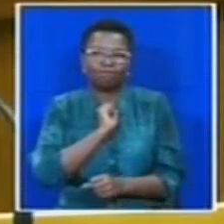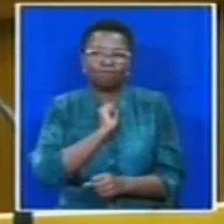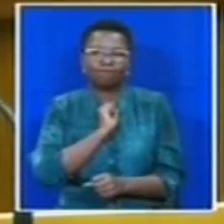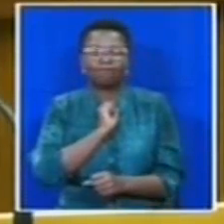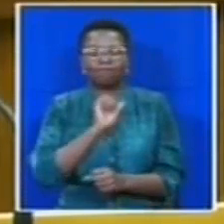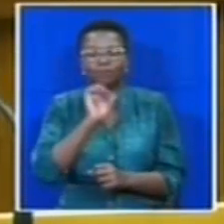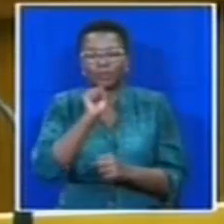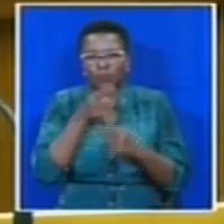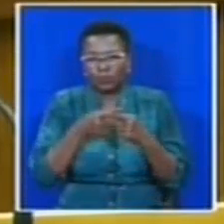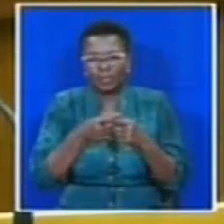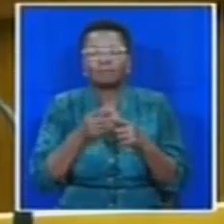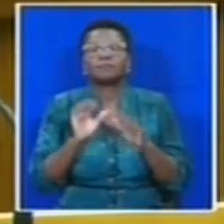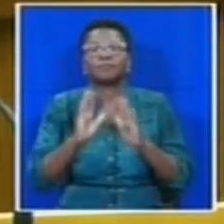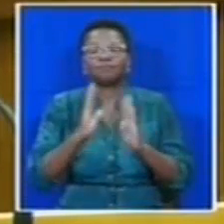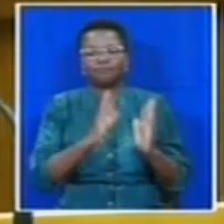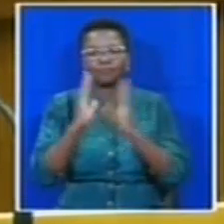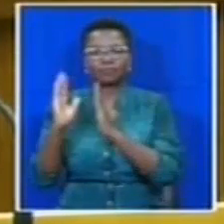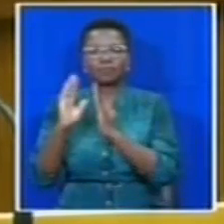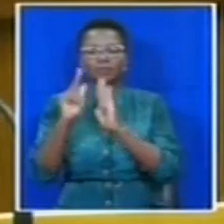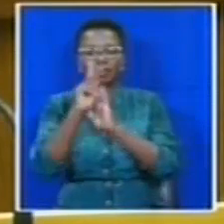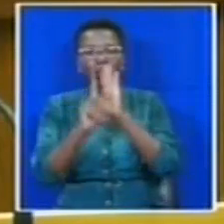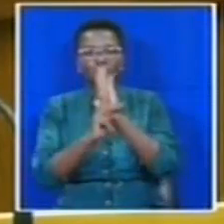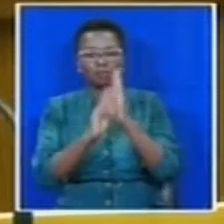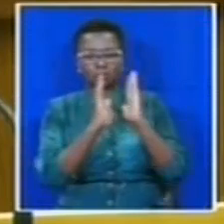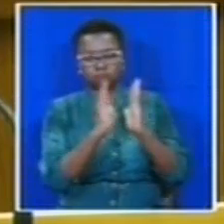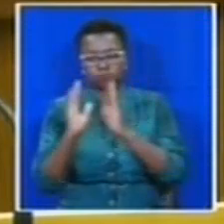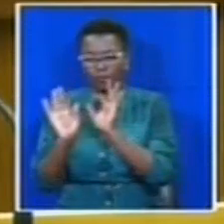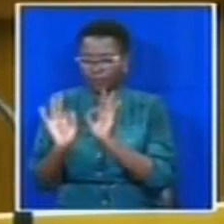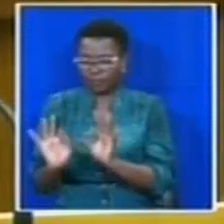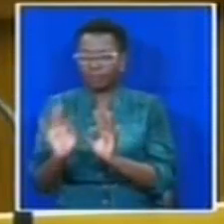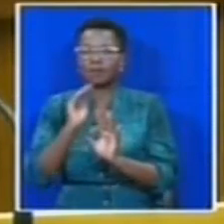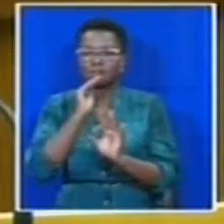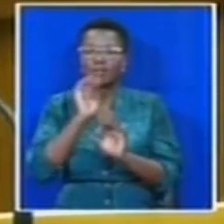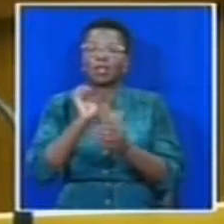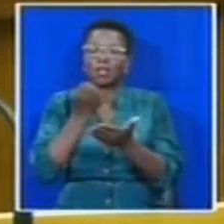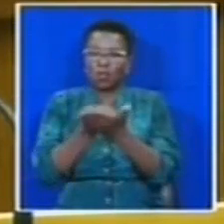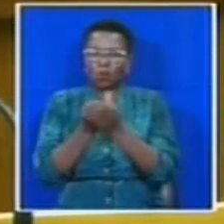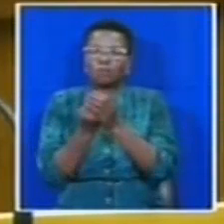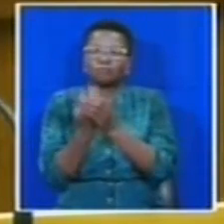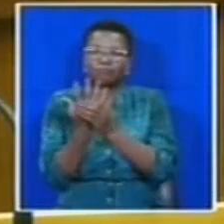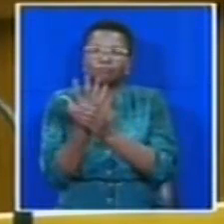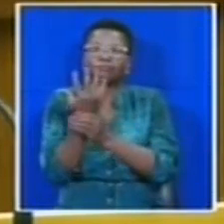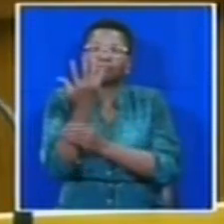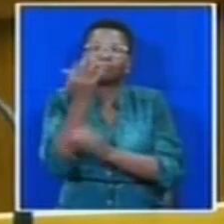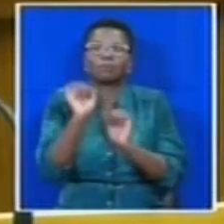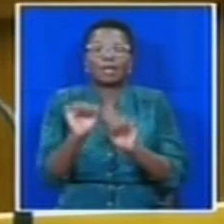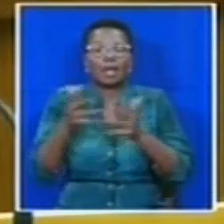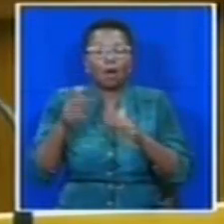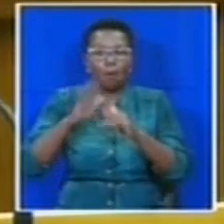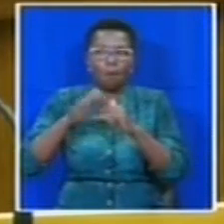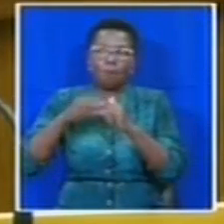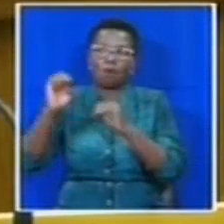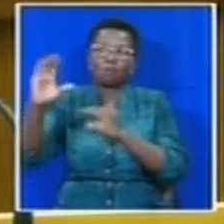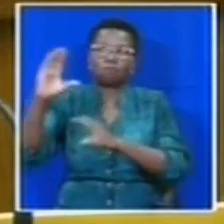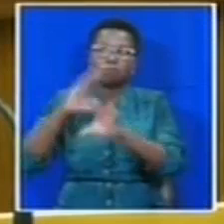Excuse me. With appropriate policies in place, we will see the recovery strengthen more rapidly, though investment has still to